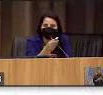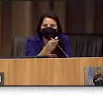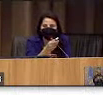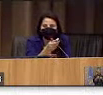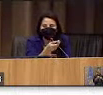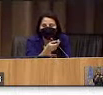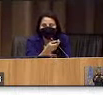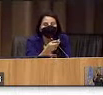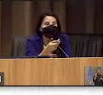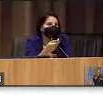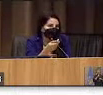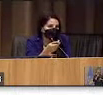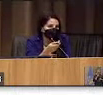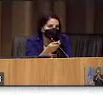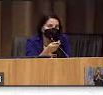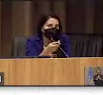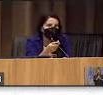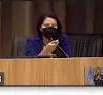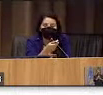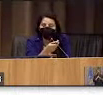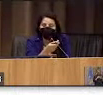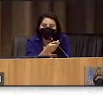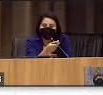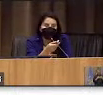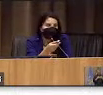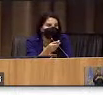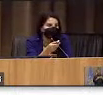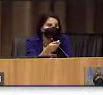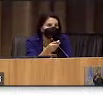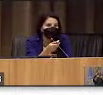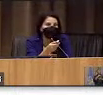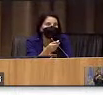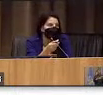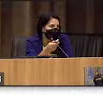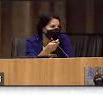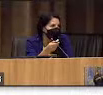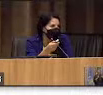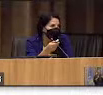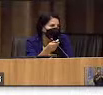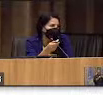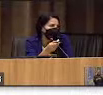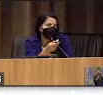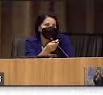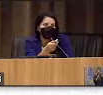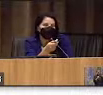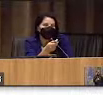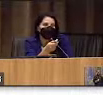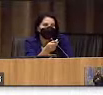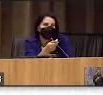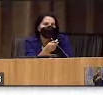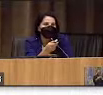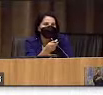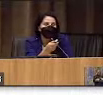of the system is. There are many limitations. The record itself,